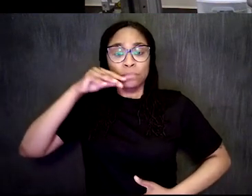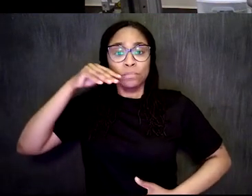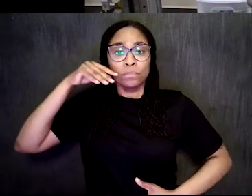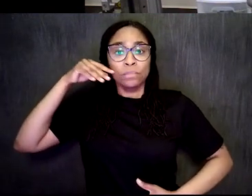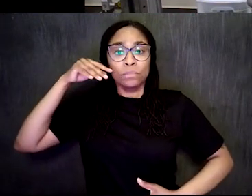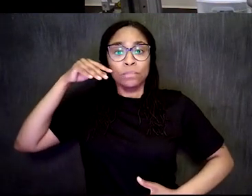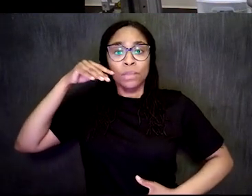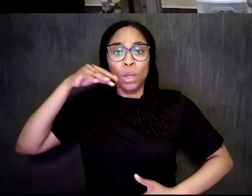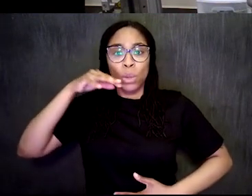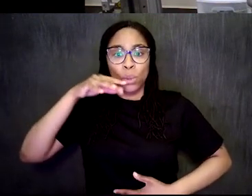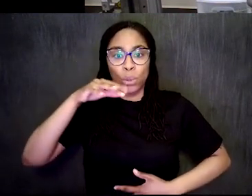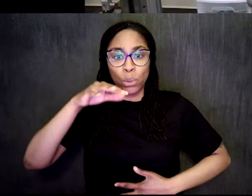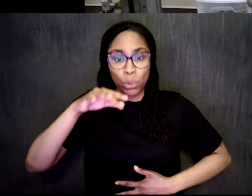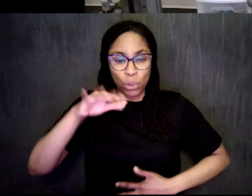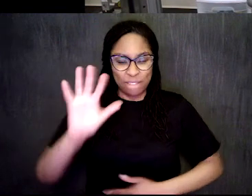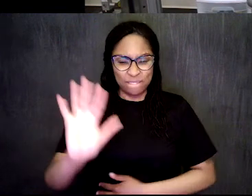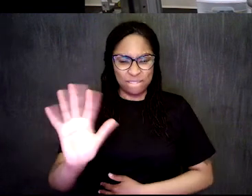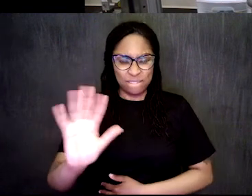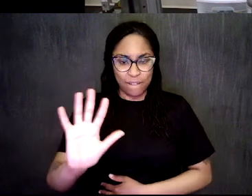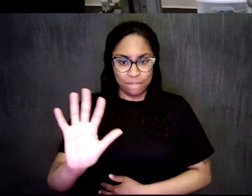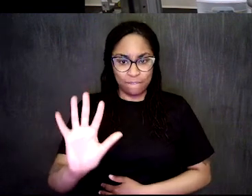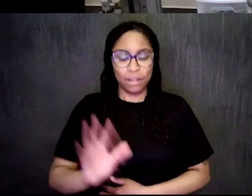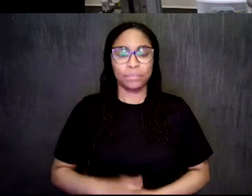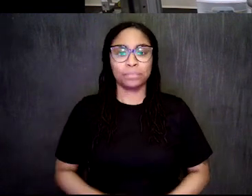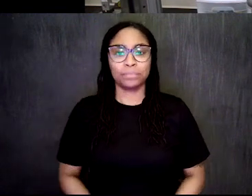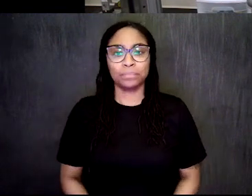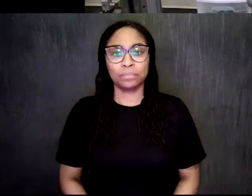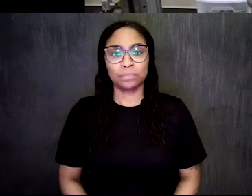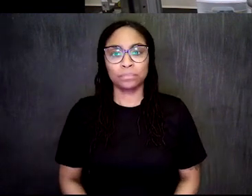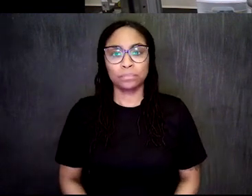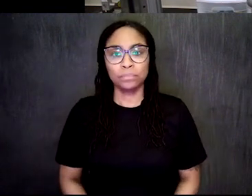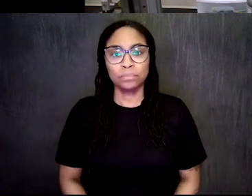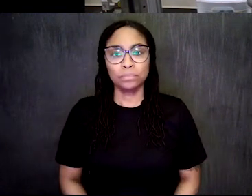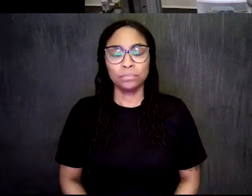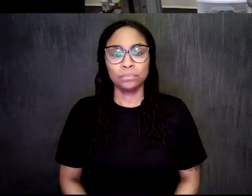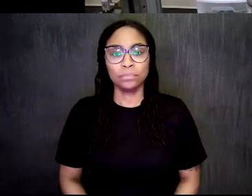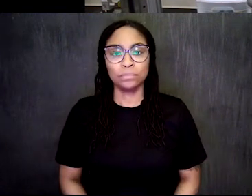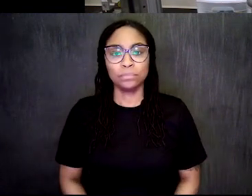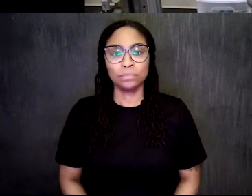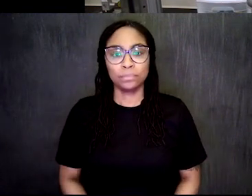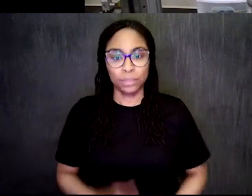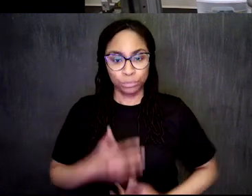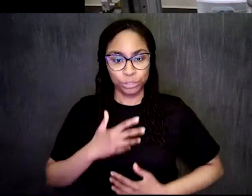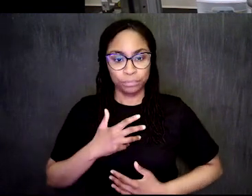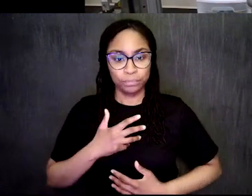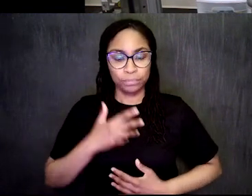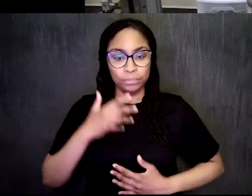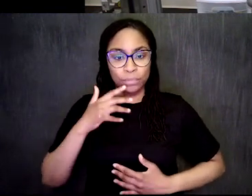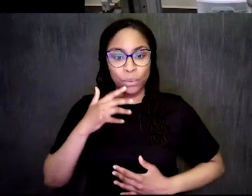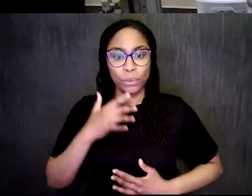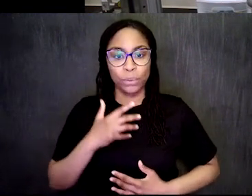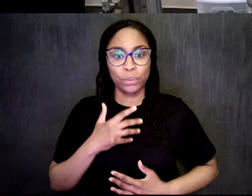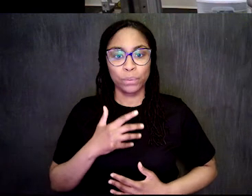going to go away from your thighs. Okay, here we go. 5 breaths. And inhale.